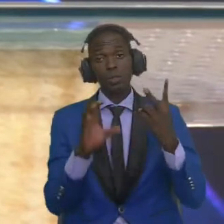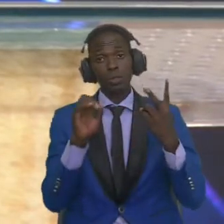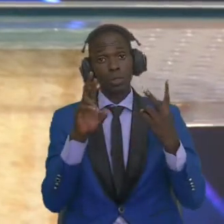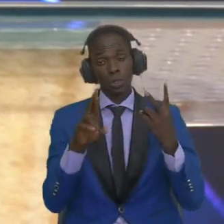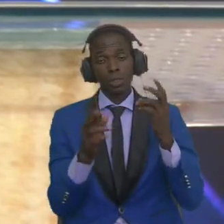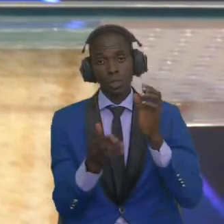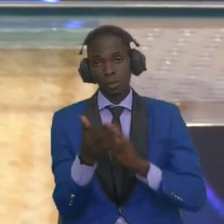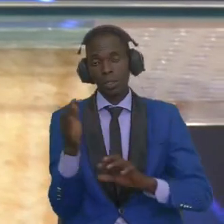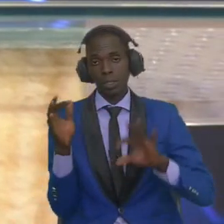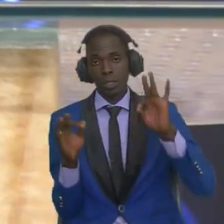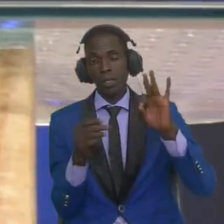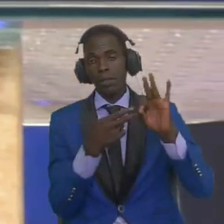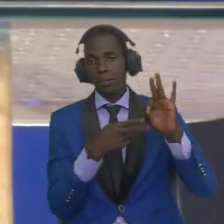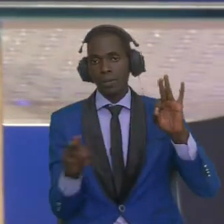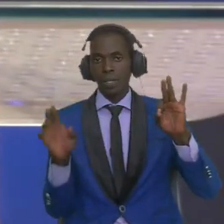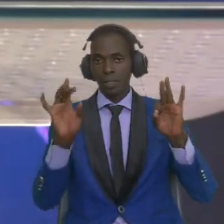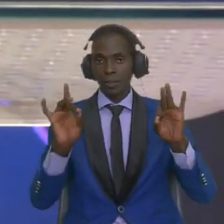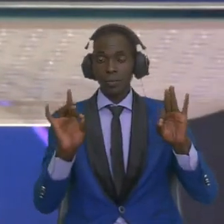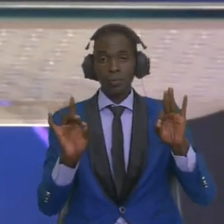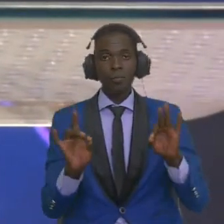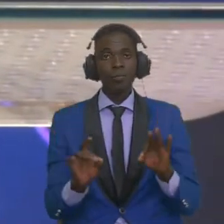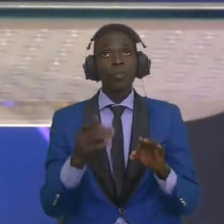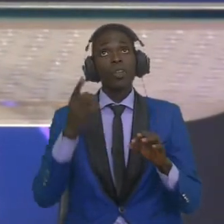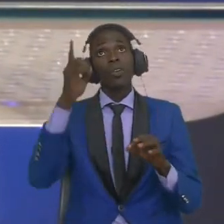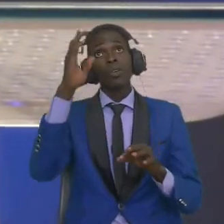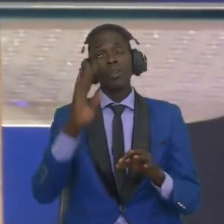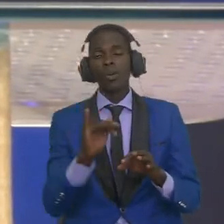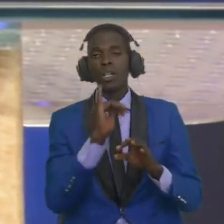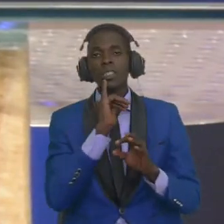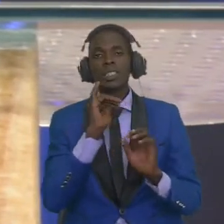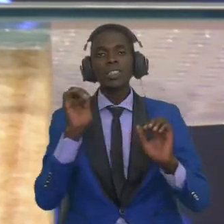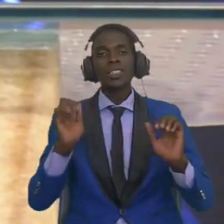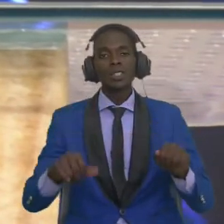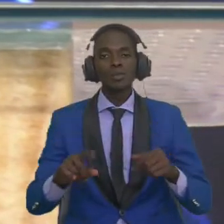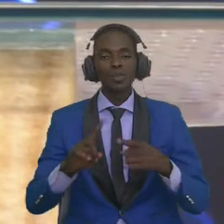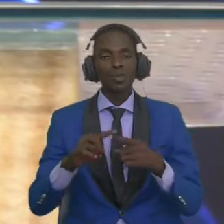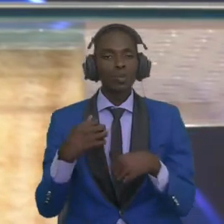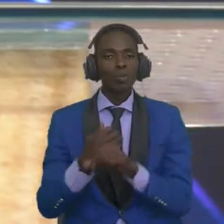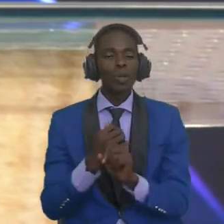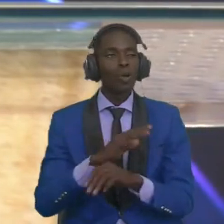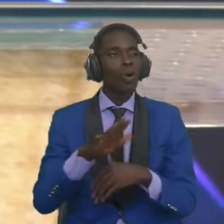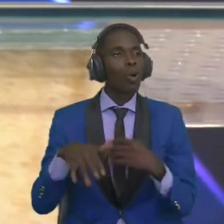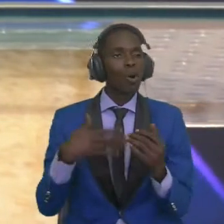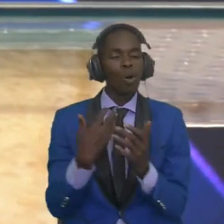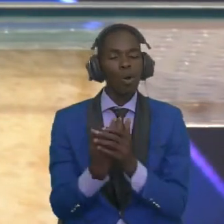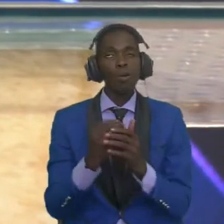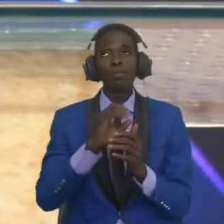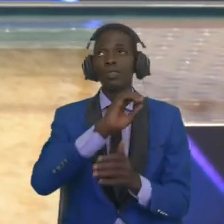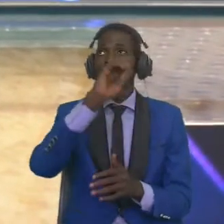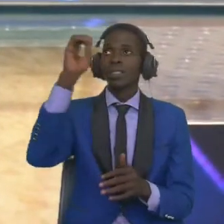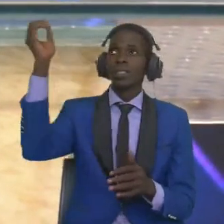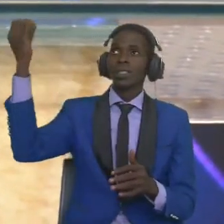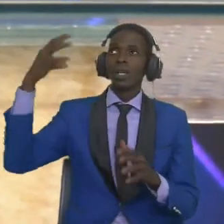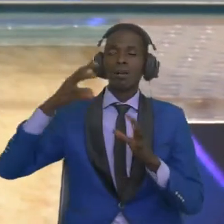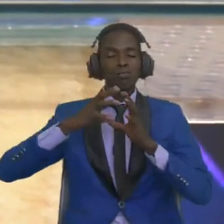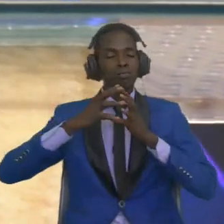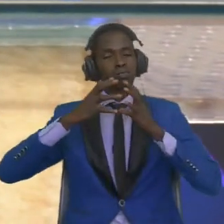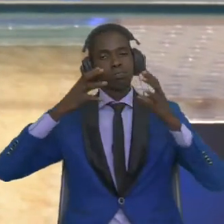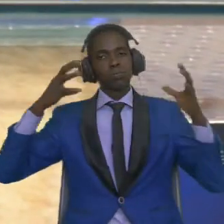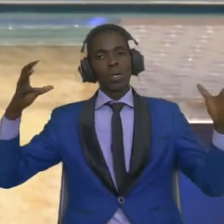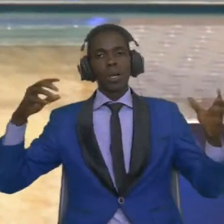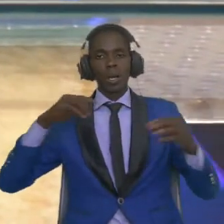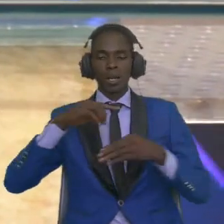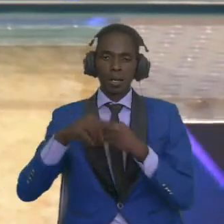able to make all grace abound toward you. You are saved. Whatever challenges